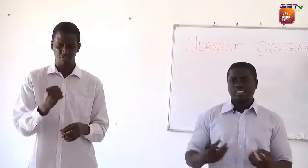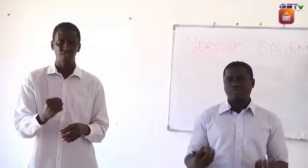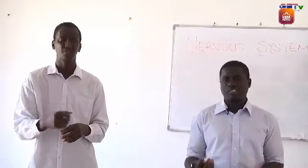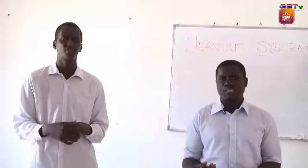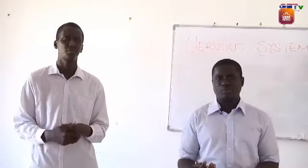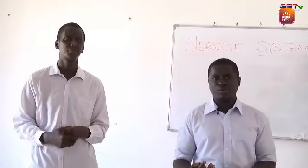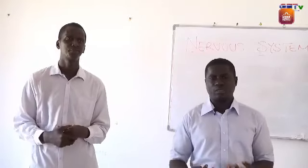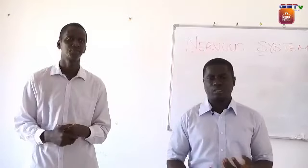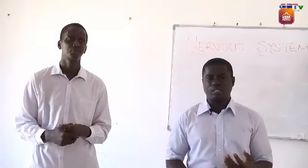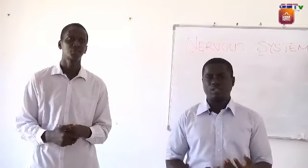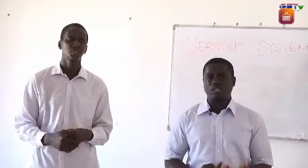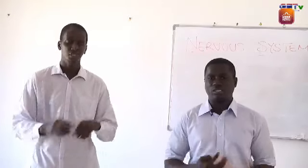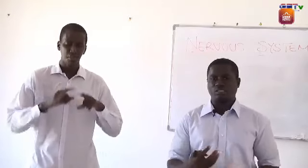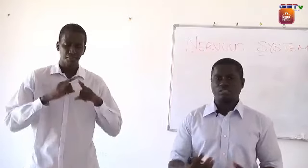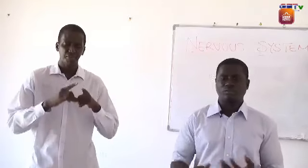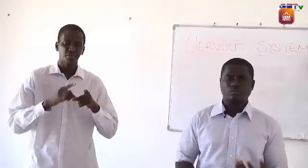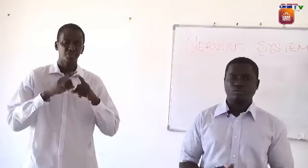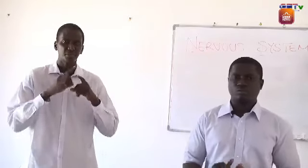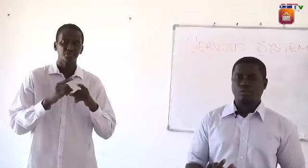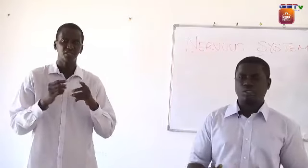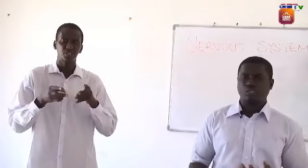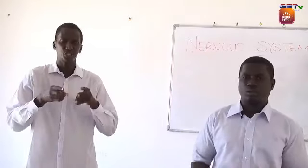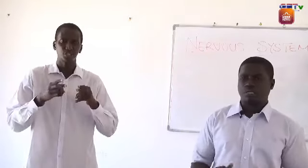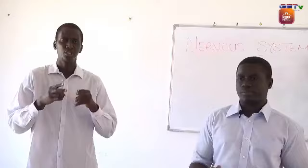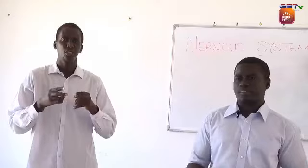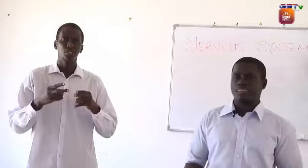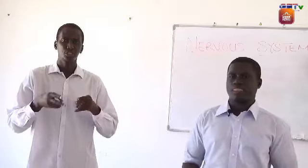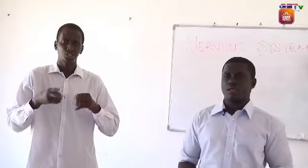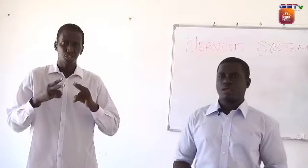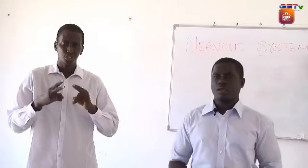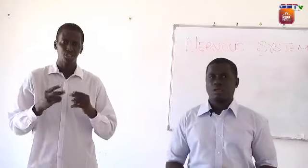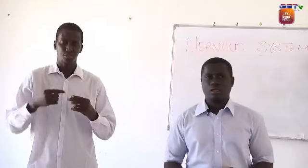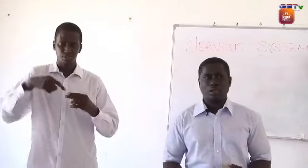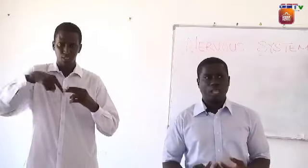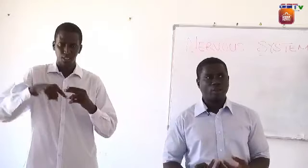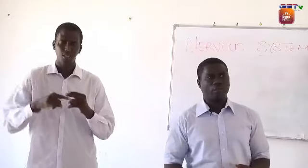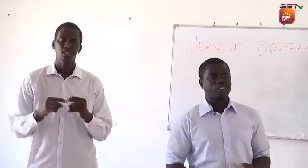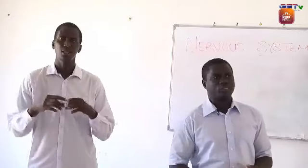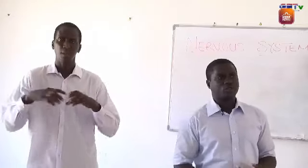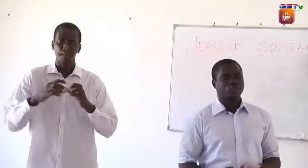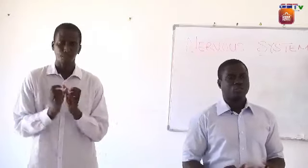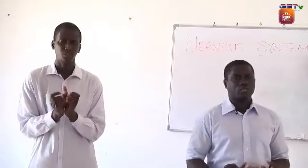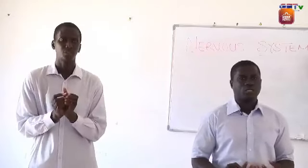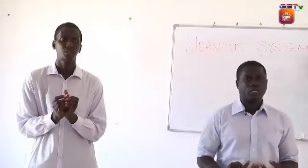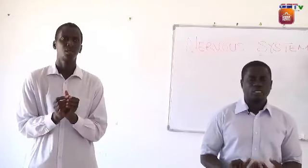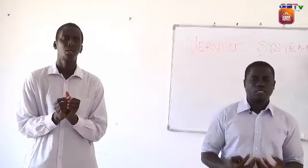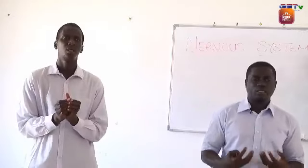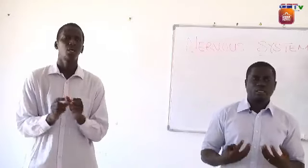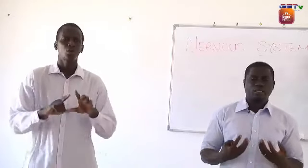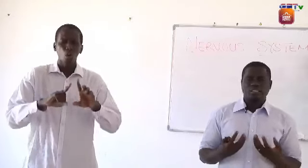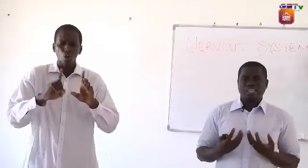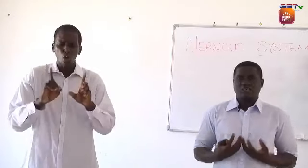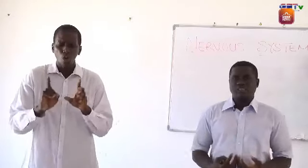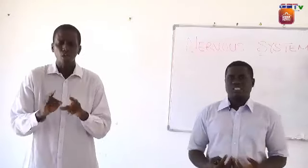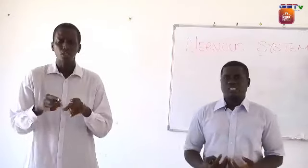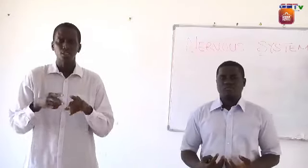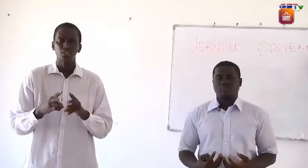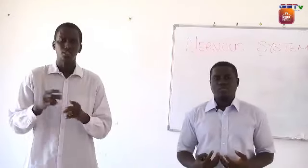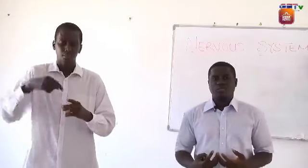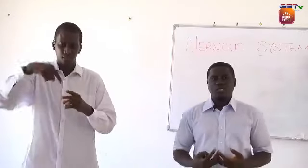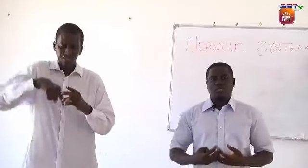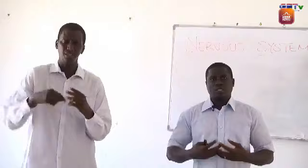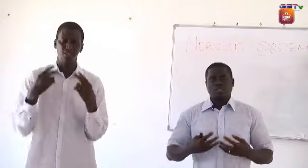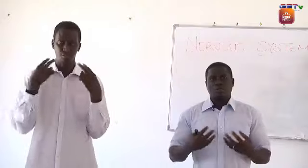Unlike the systems in the body, they relate to each other. Likewise, also, the nervous